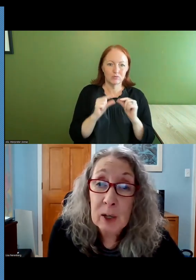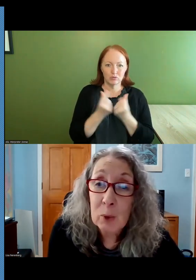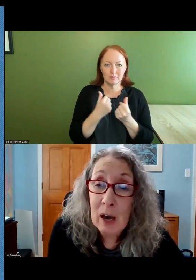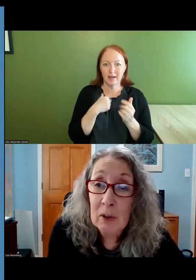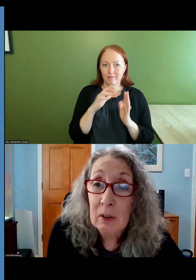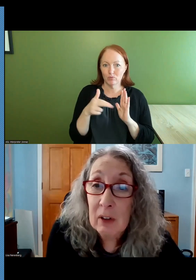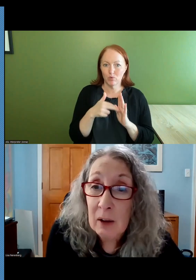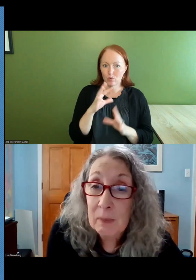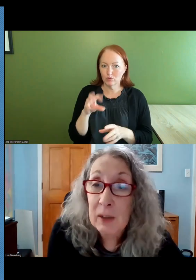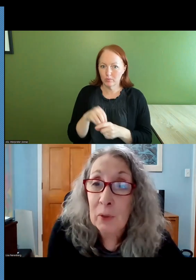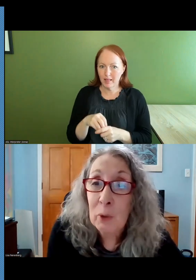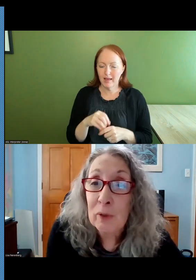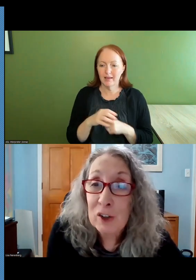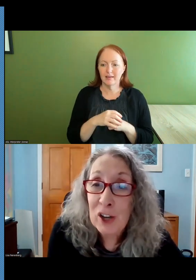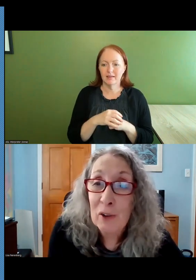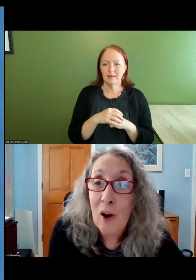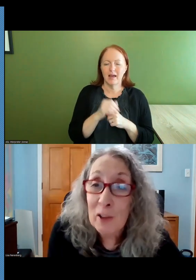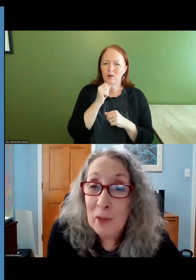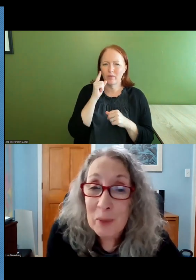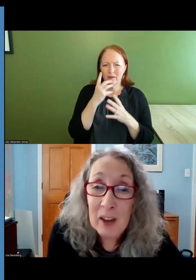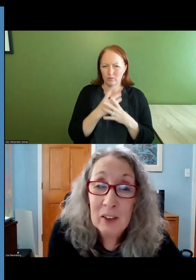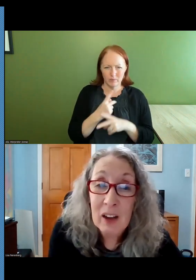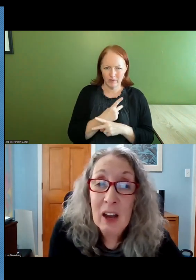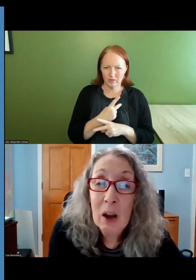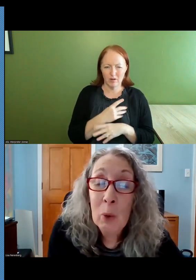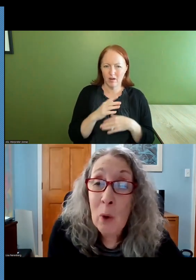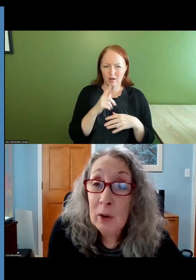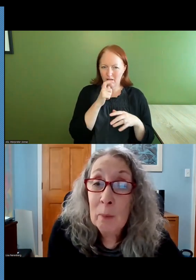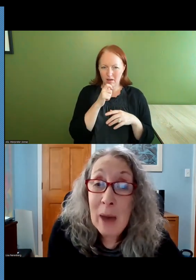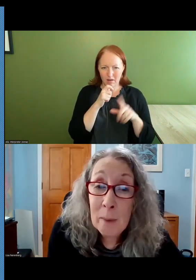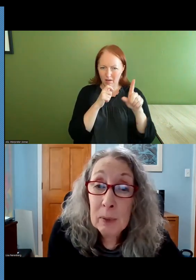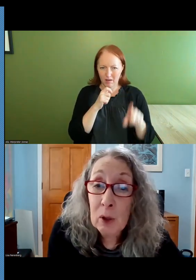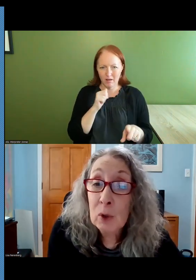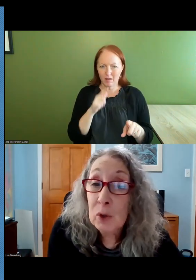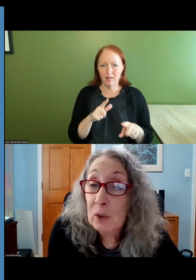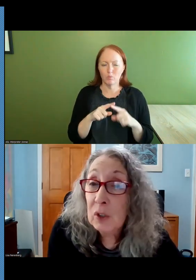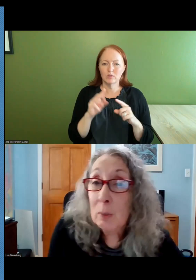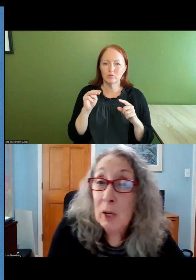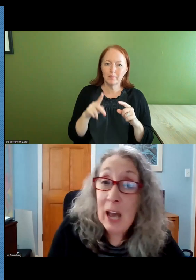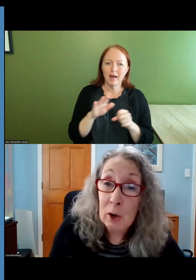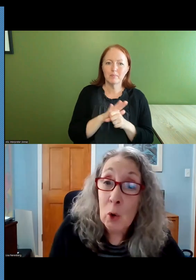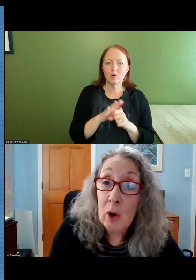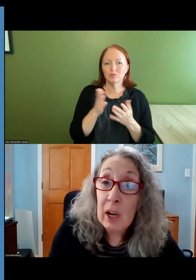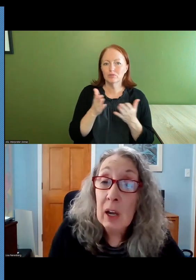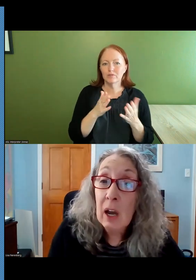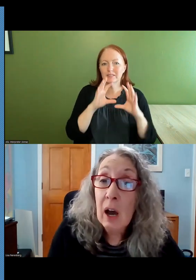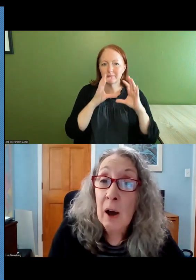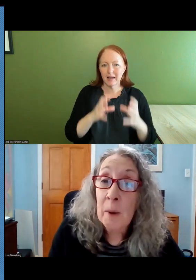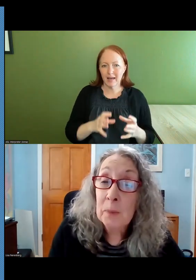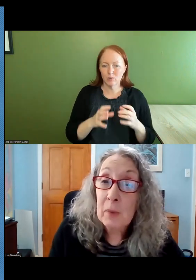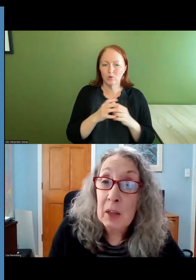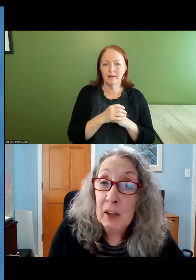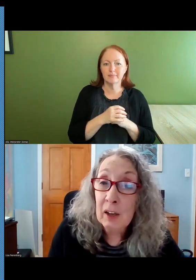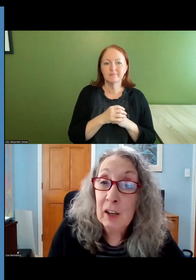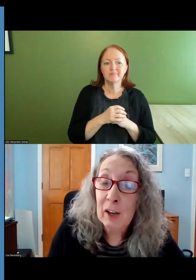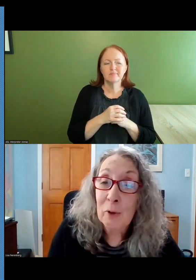to play, because we haven't, I don't think we've fleshed out all of them yet. We want to map local services by category.